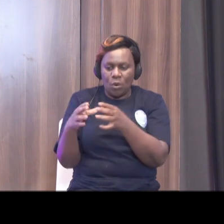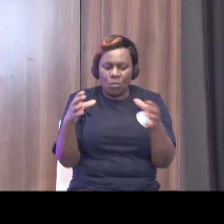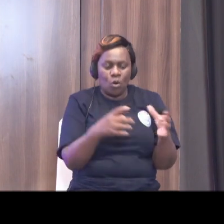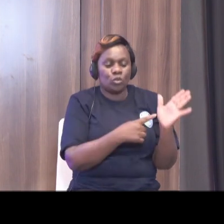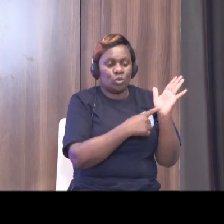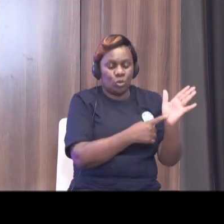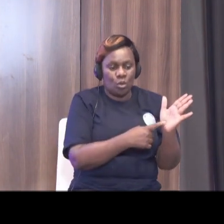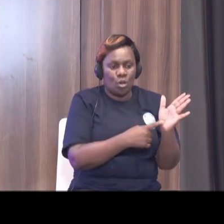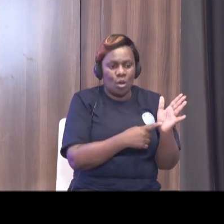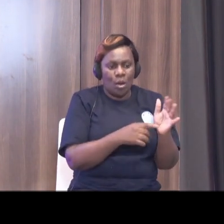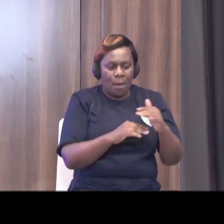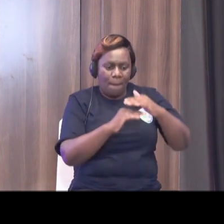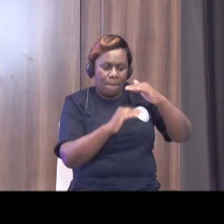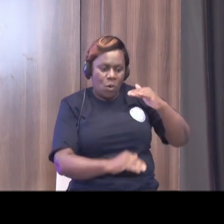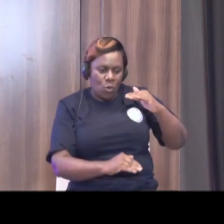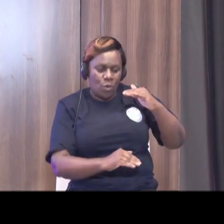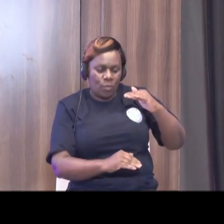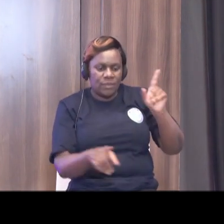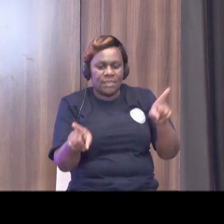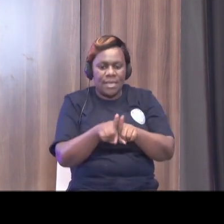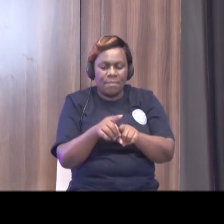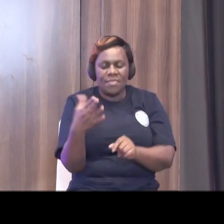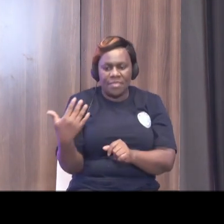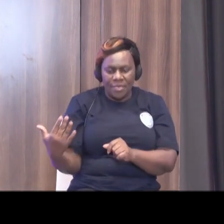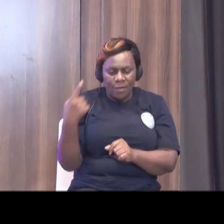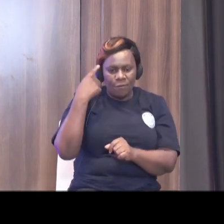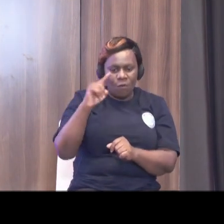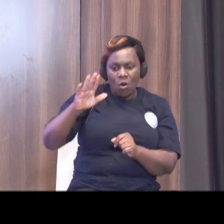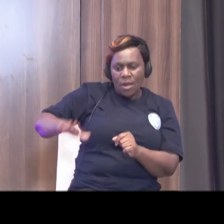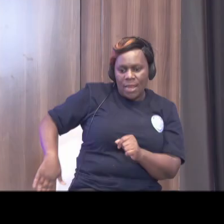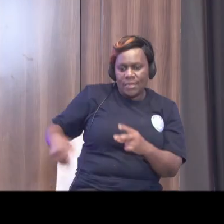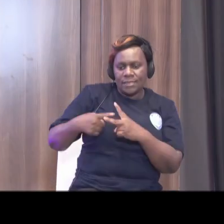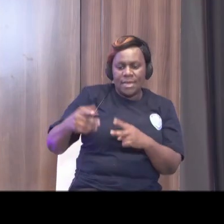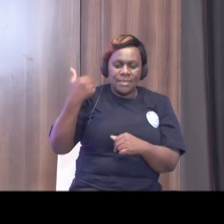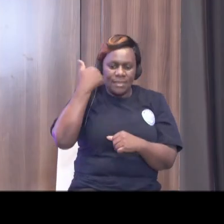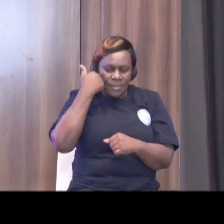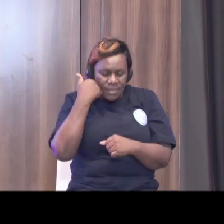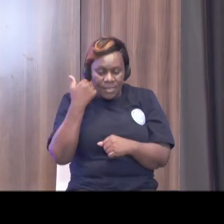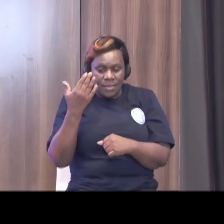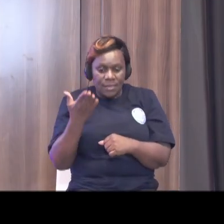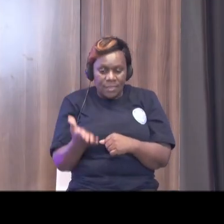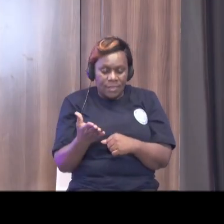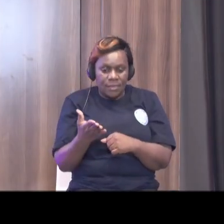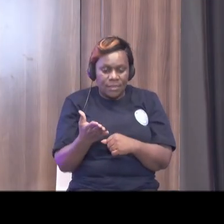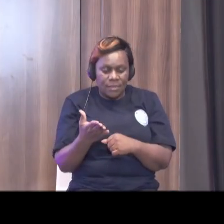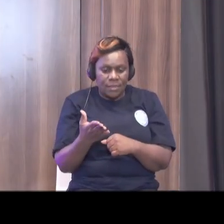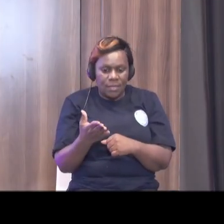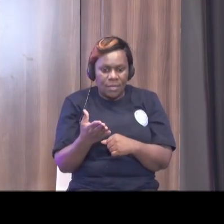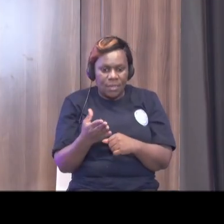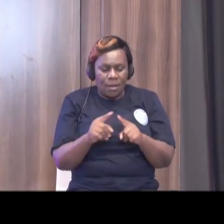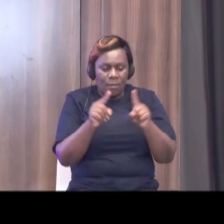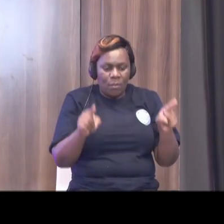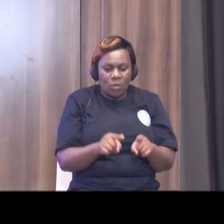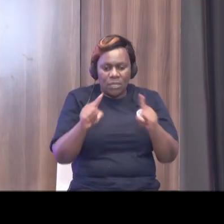serotype. And the bottom part of the slide is the same thing for late onset disease. These turquoise sort of